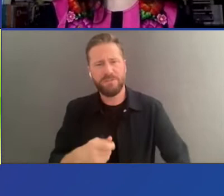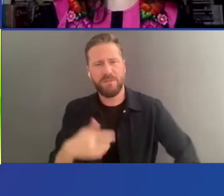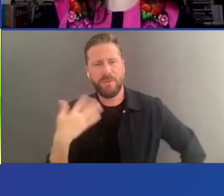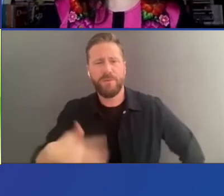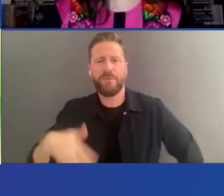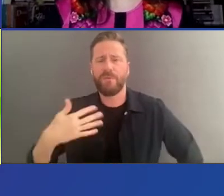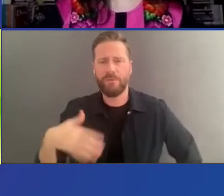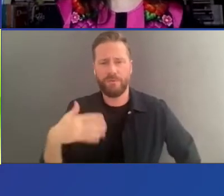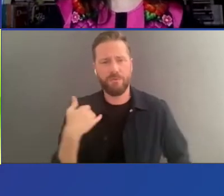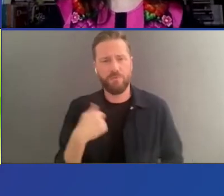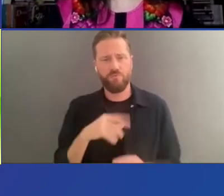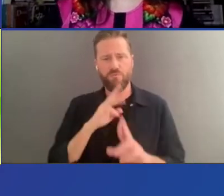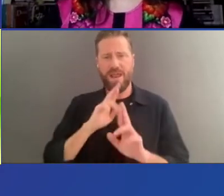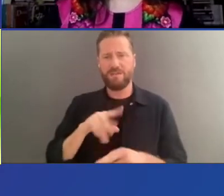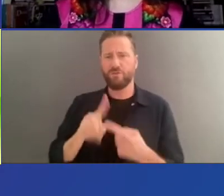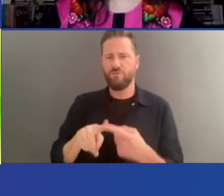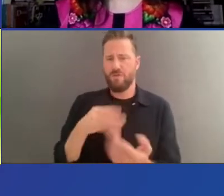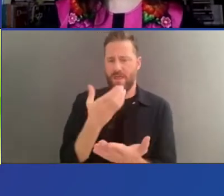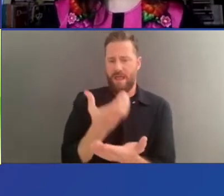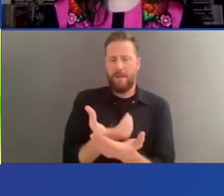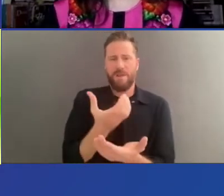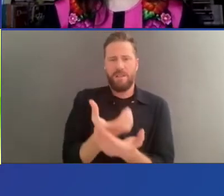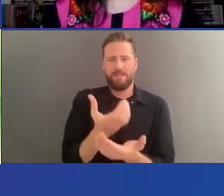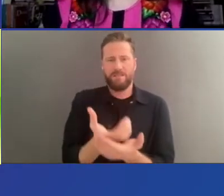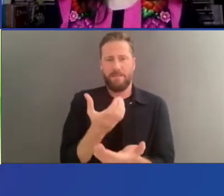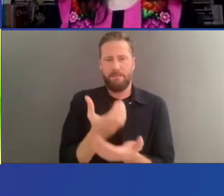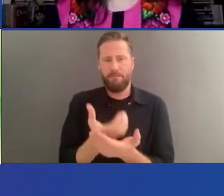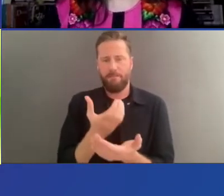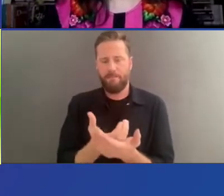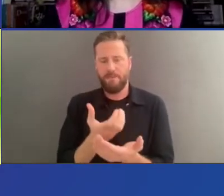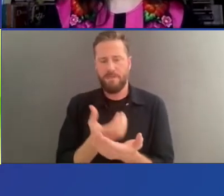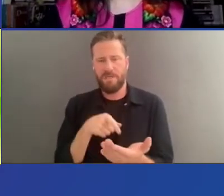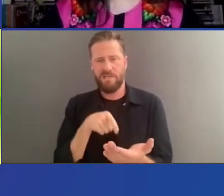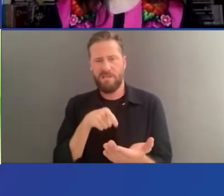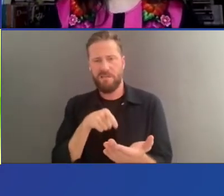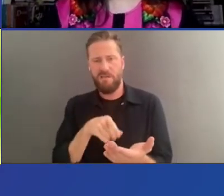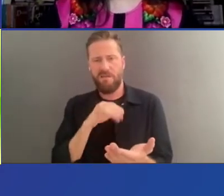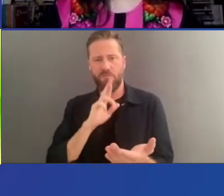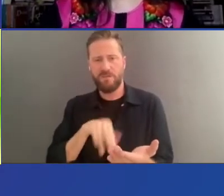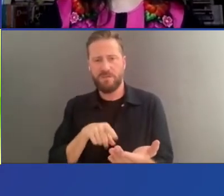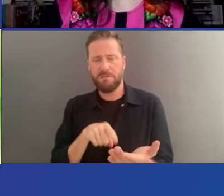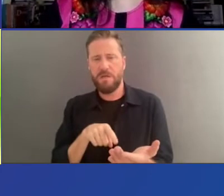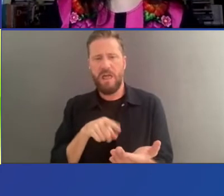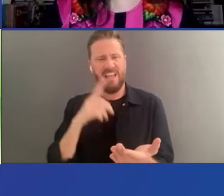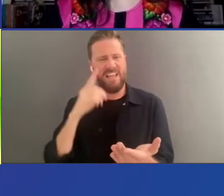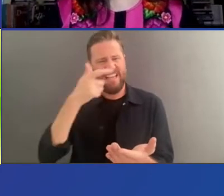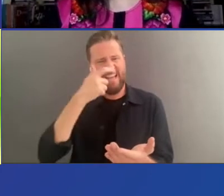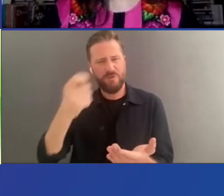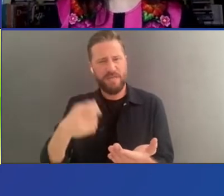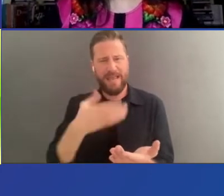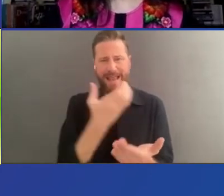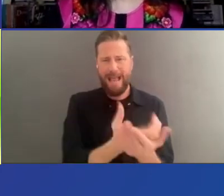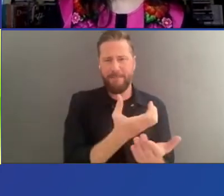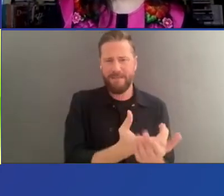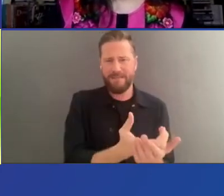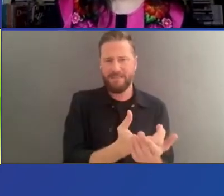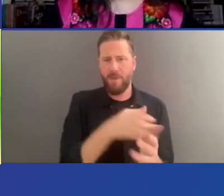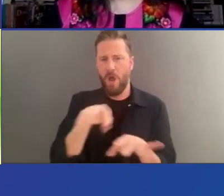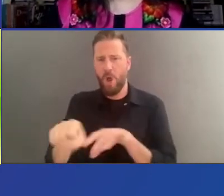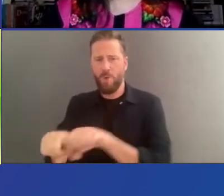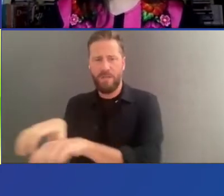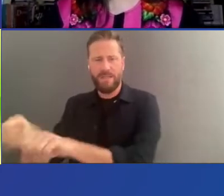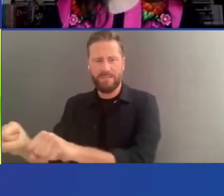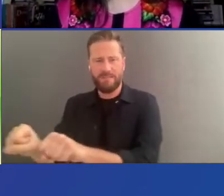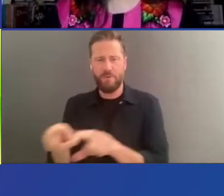As a reaction to capitalism, I think it's interesting to think about capitalism and colonialism as two different